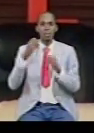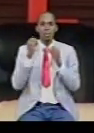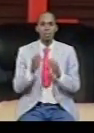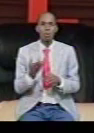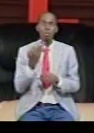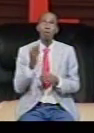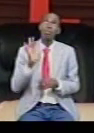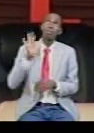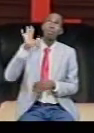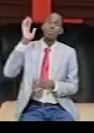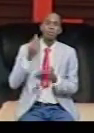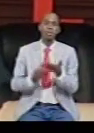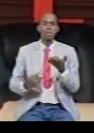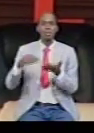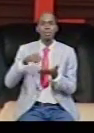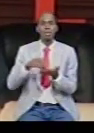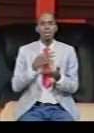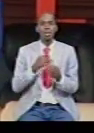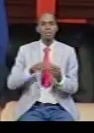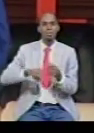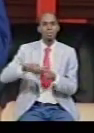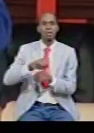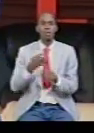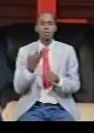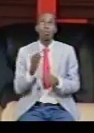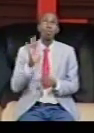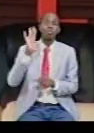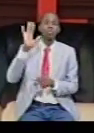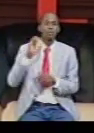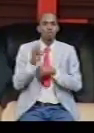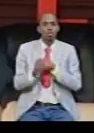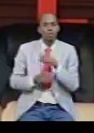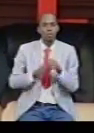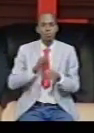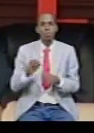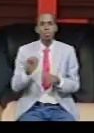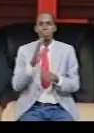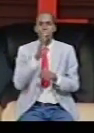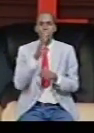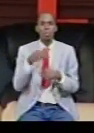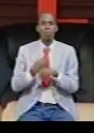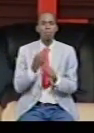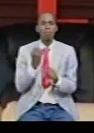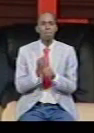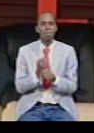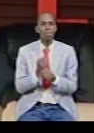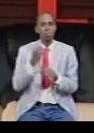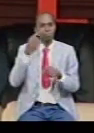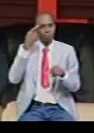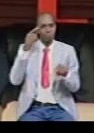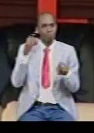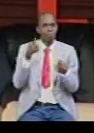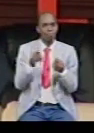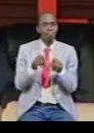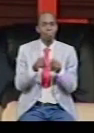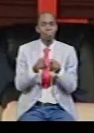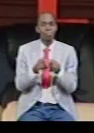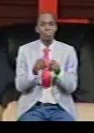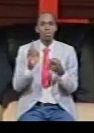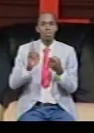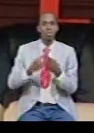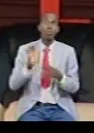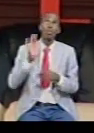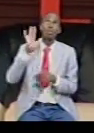the fellowship of his suffering, being made conformable unto his